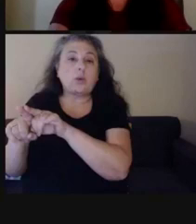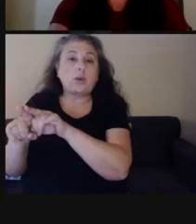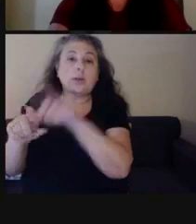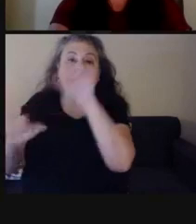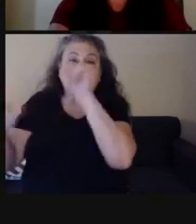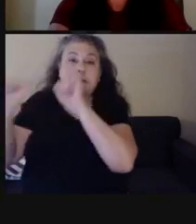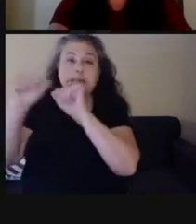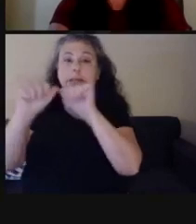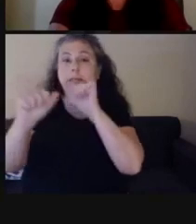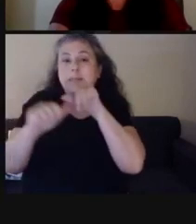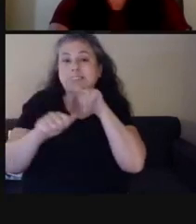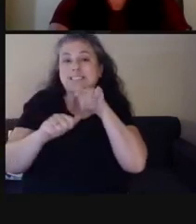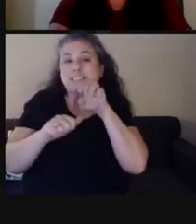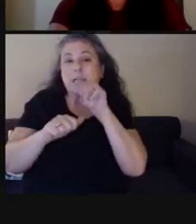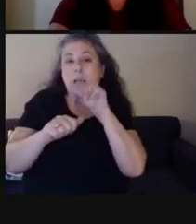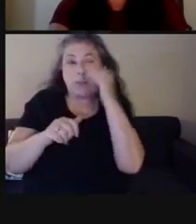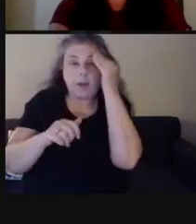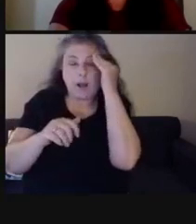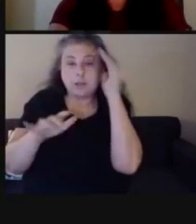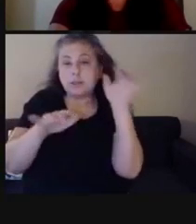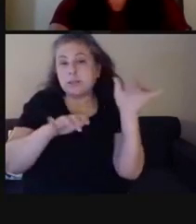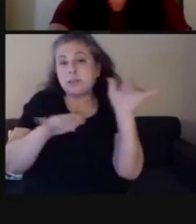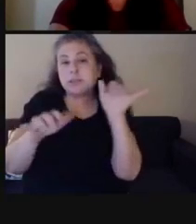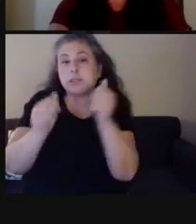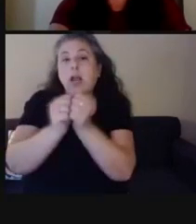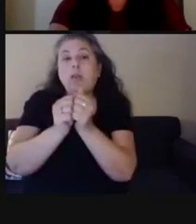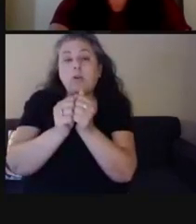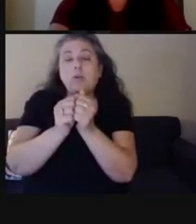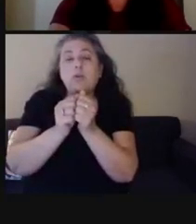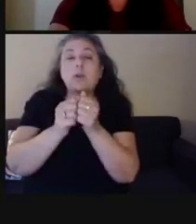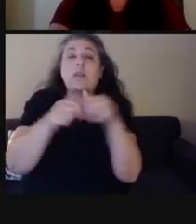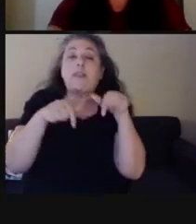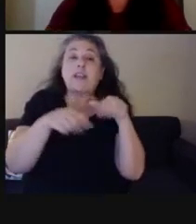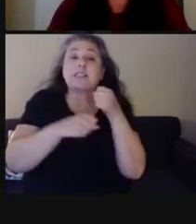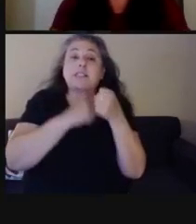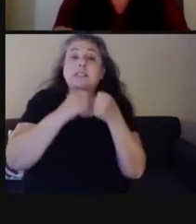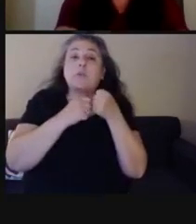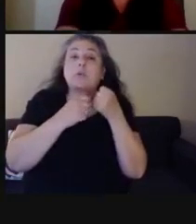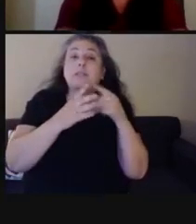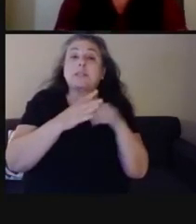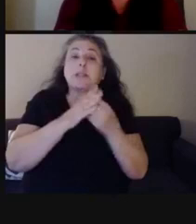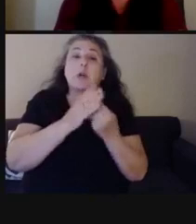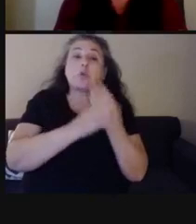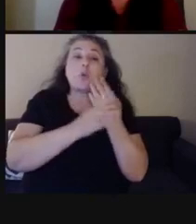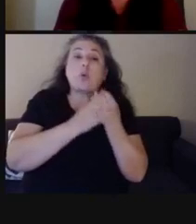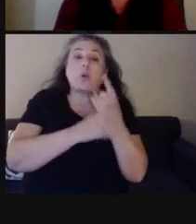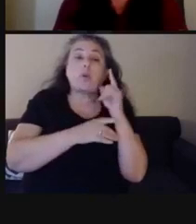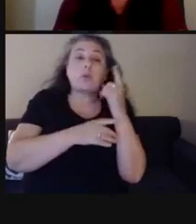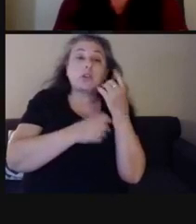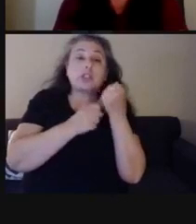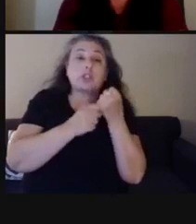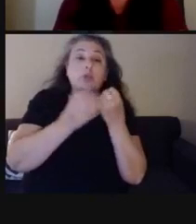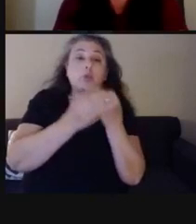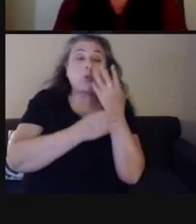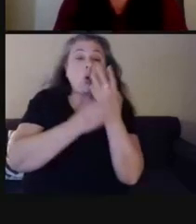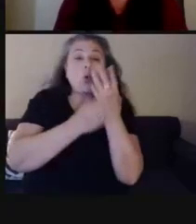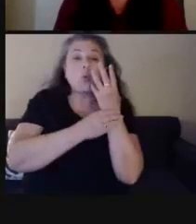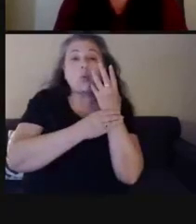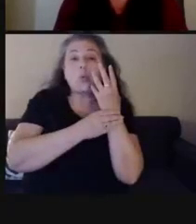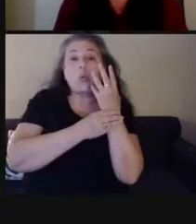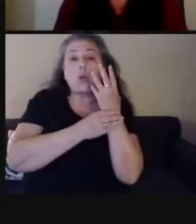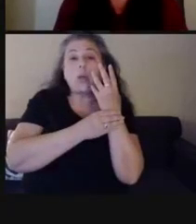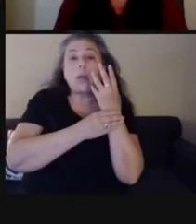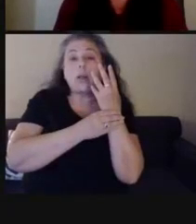scientific STEM knowledge. And so even this season, we will start growing. This will be our first year growing in the